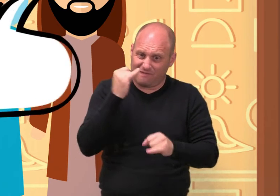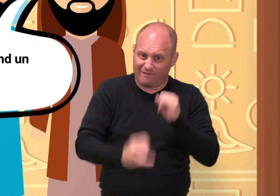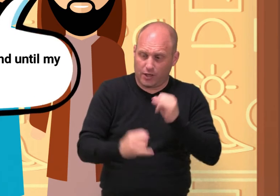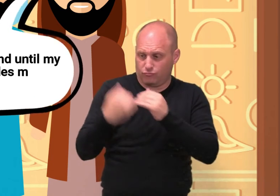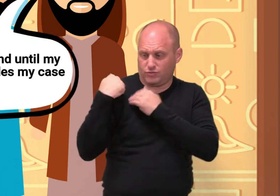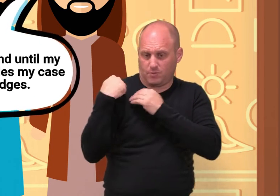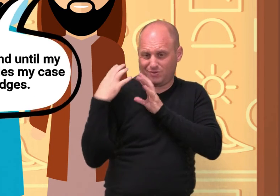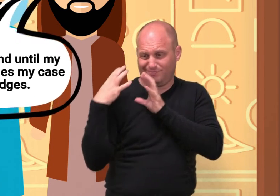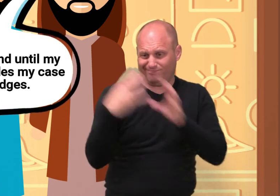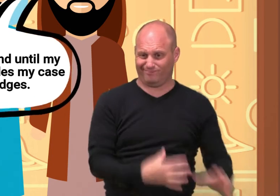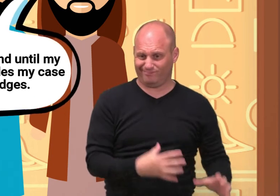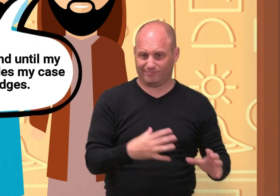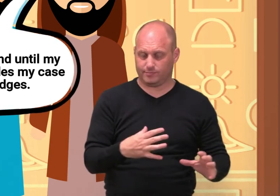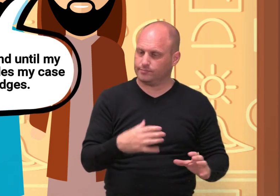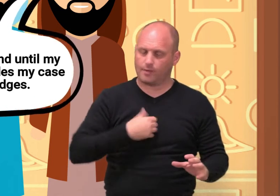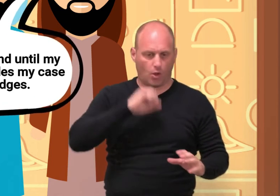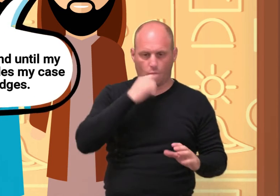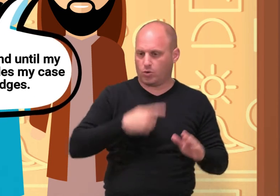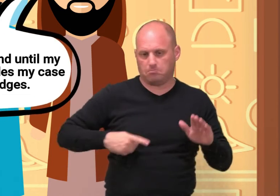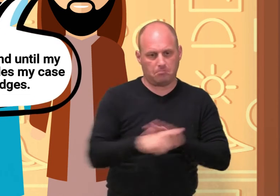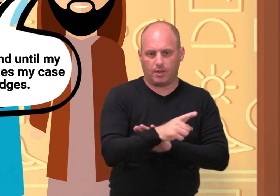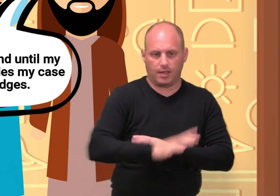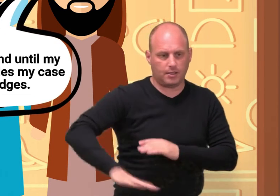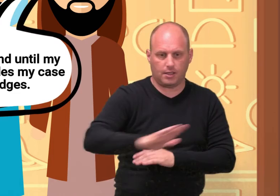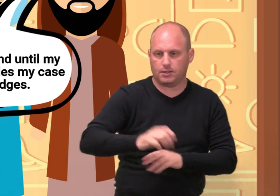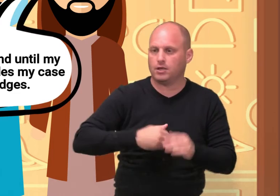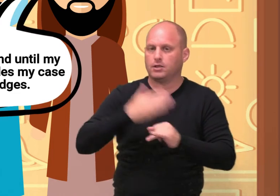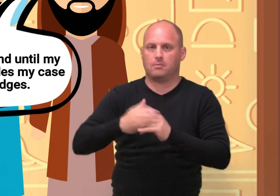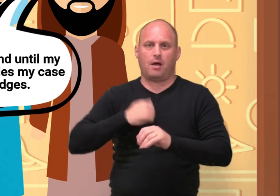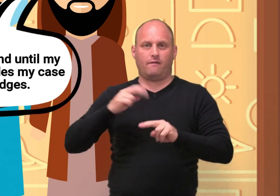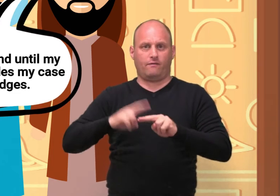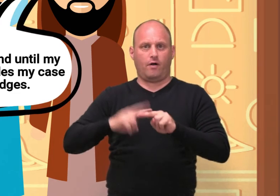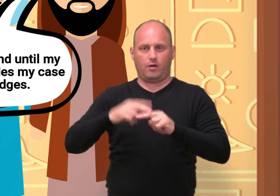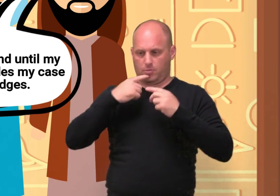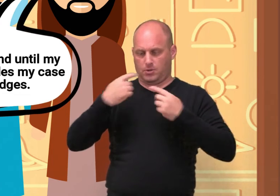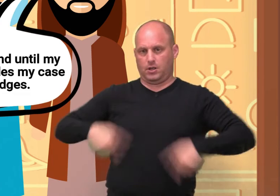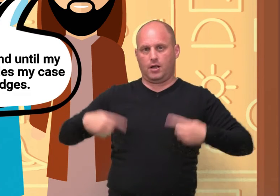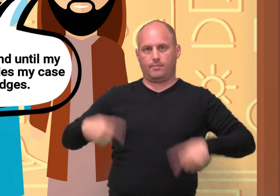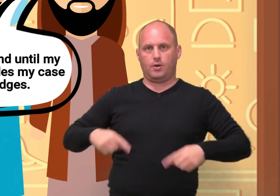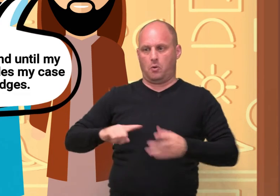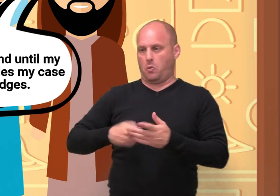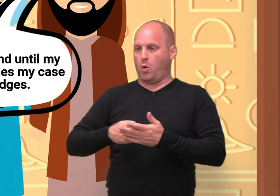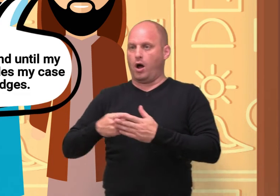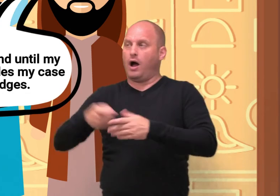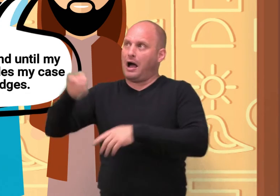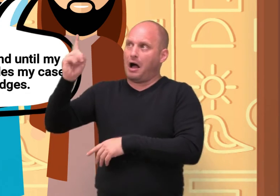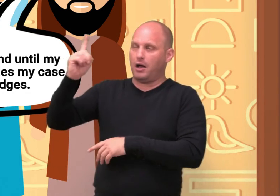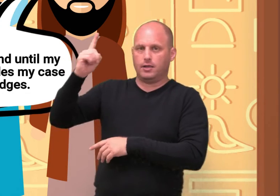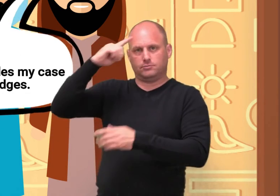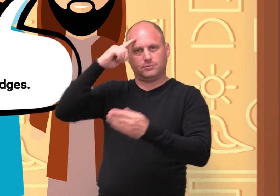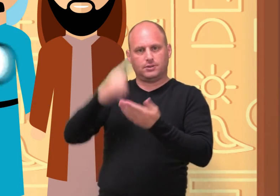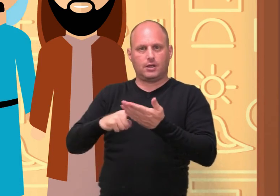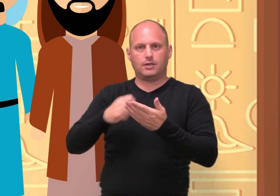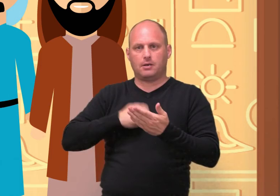I will not leave this land until my father permits me, or Allah decides my case, and he is the best